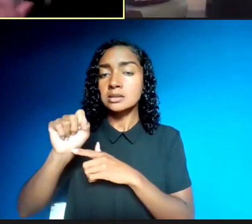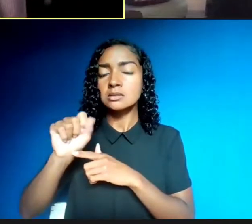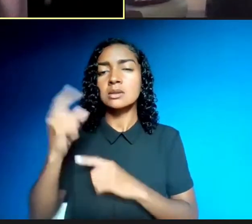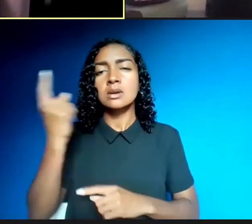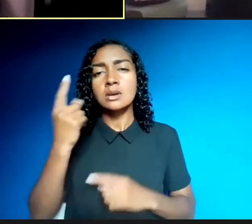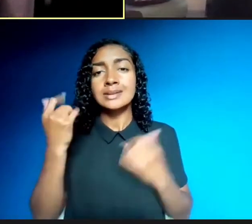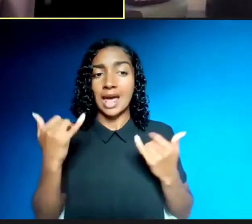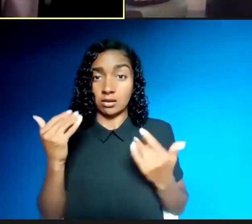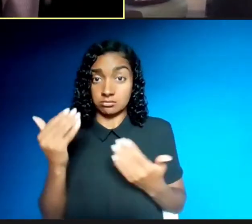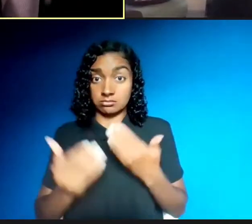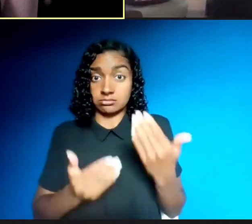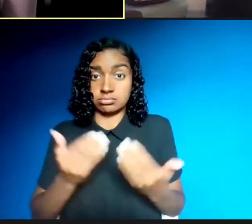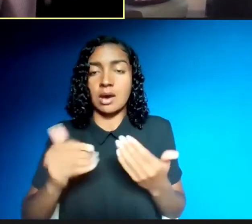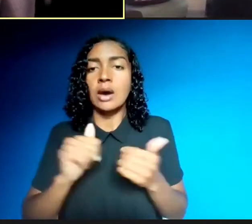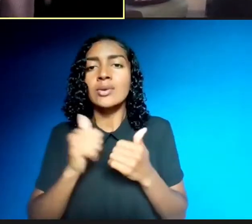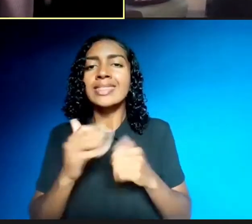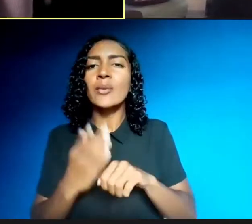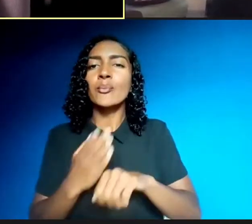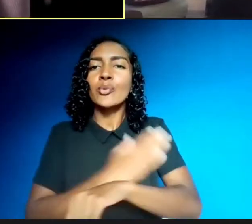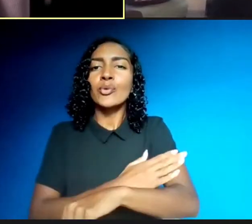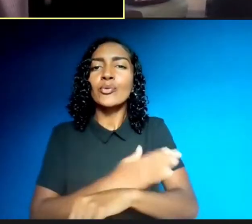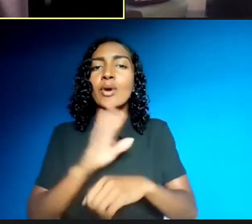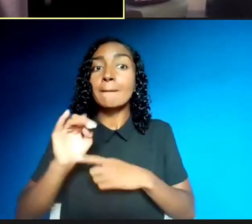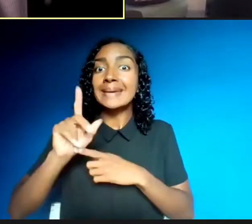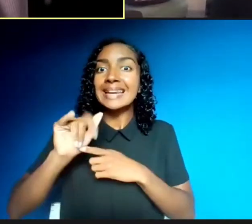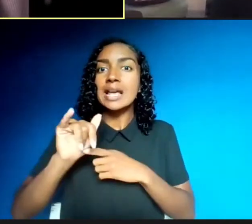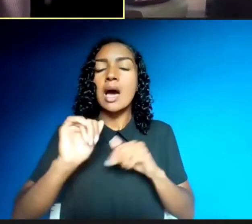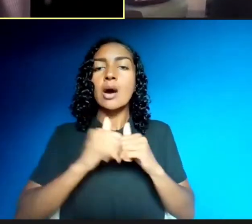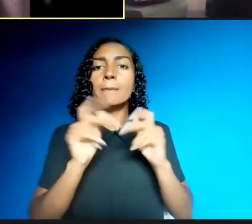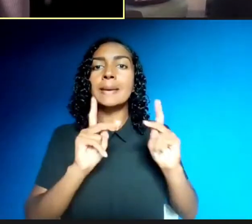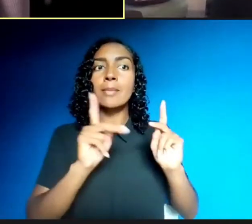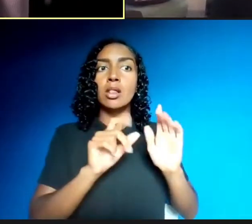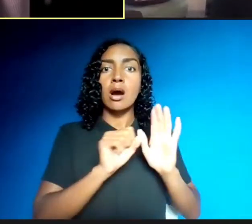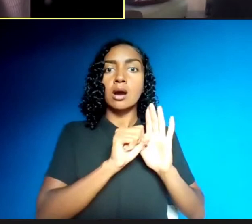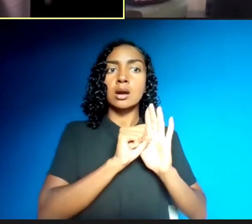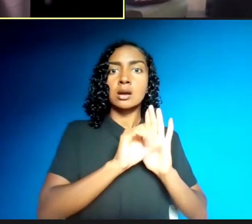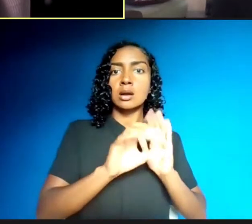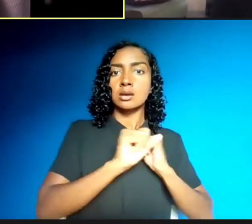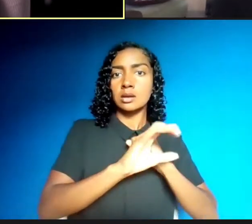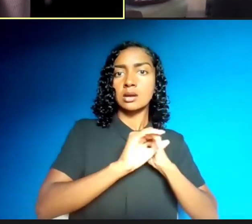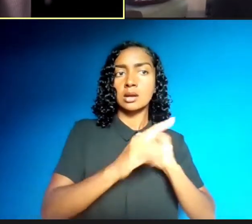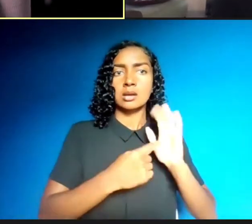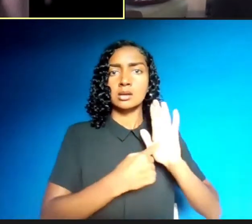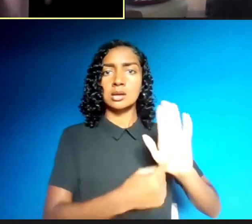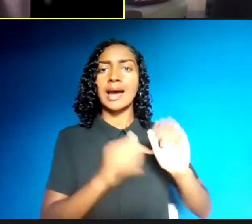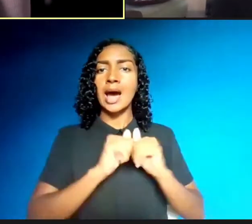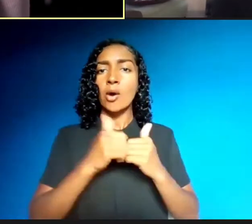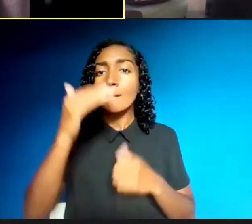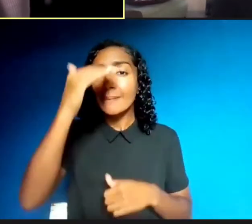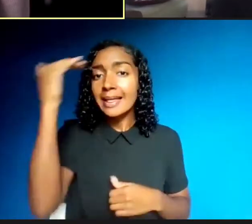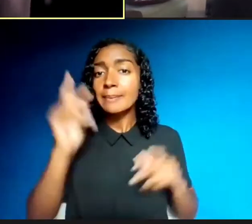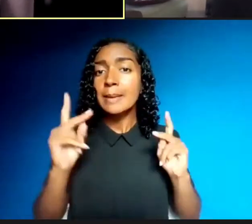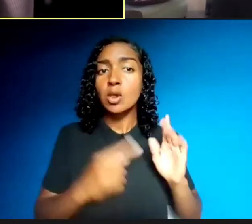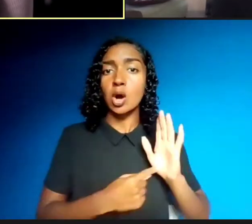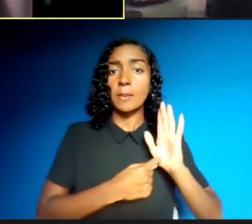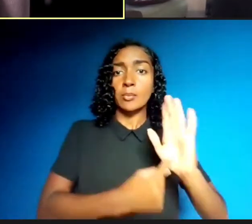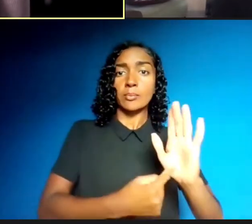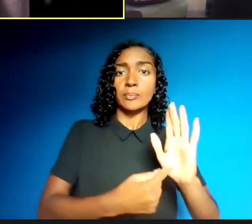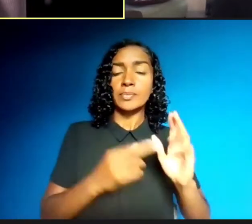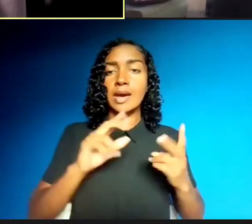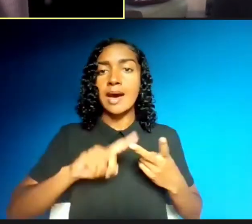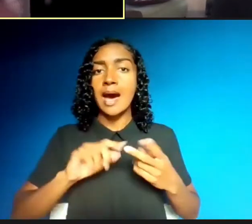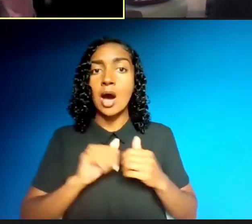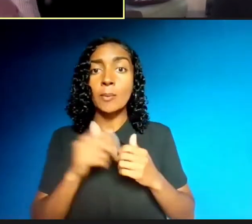media landscape? How I guess Black people are portrayed, how people of color are portrayed. Just improving that aspect and the way that the